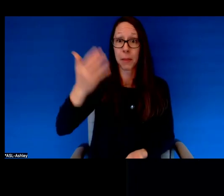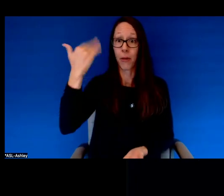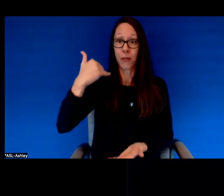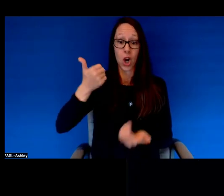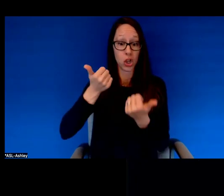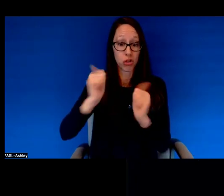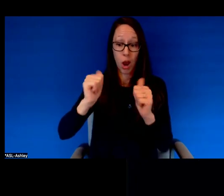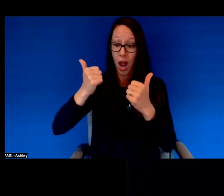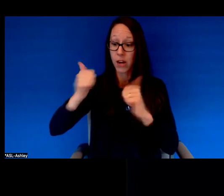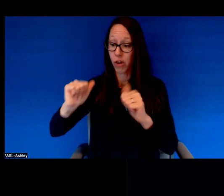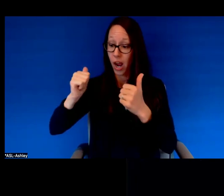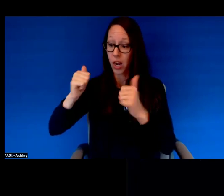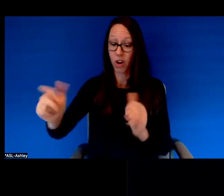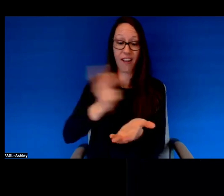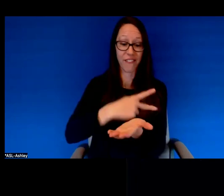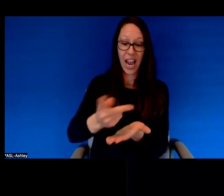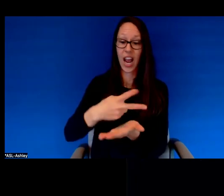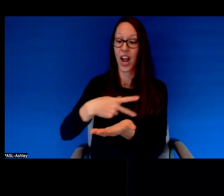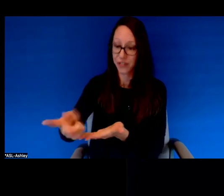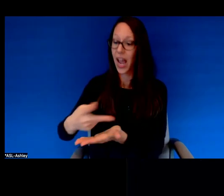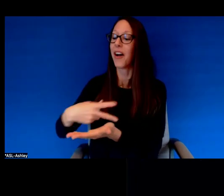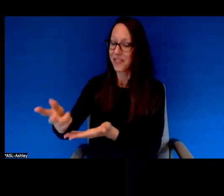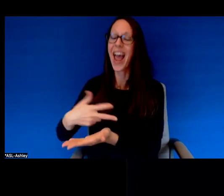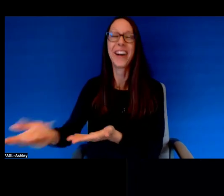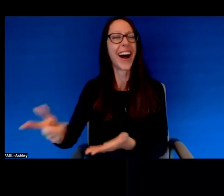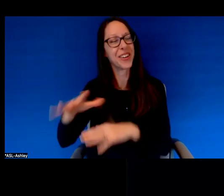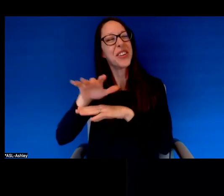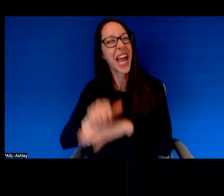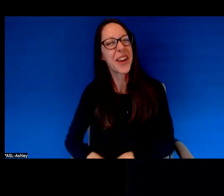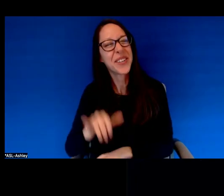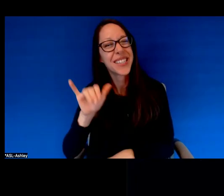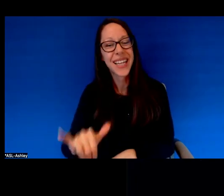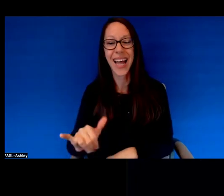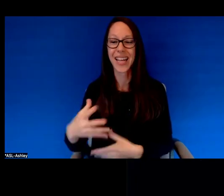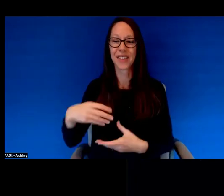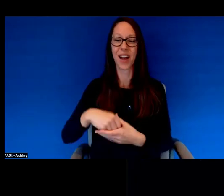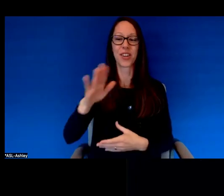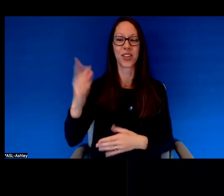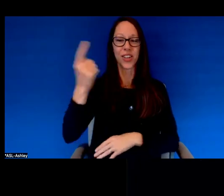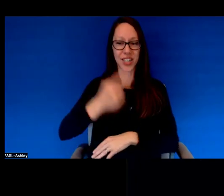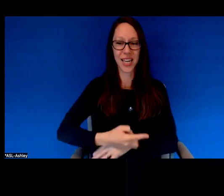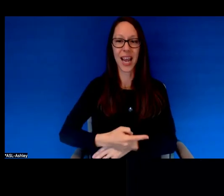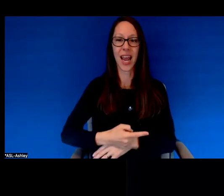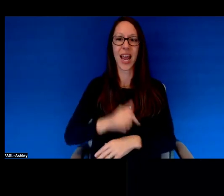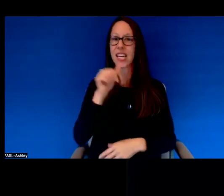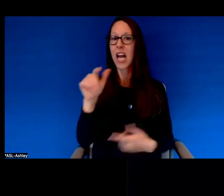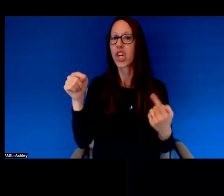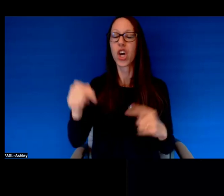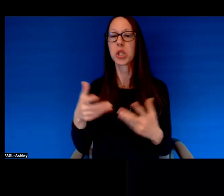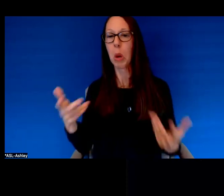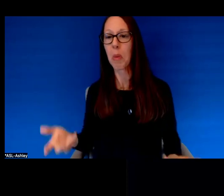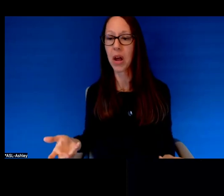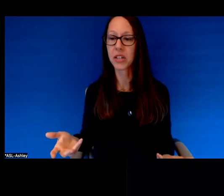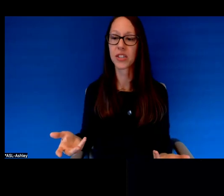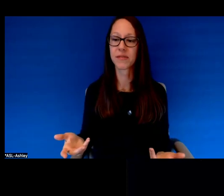failure, and you get used to that. Like failure becomes just like part of your day, and it doesn't have the sting. It's just like